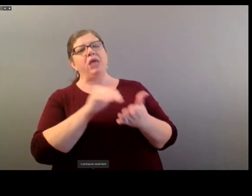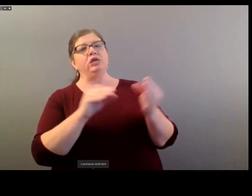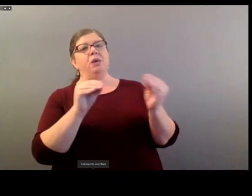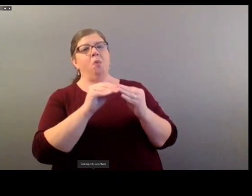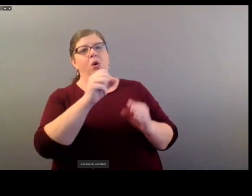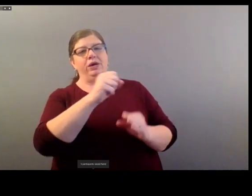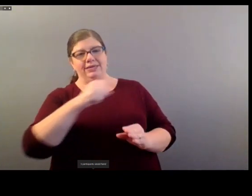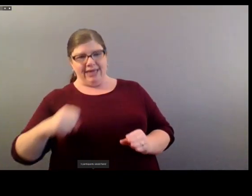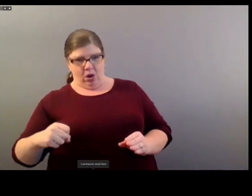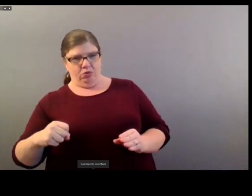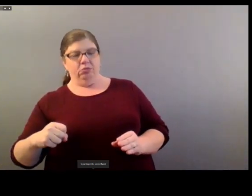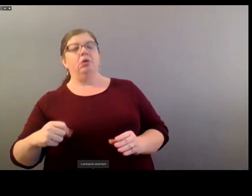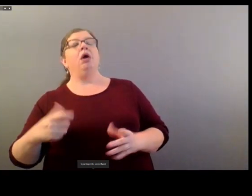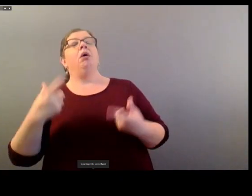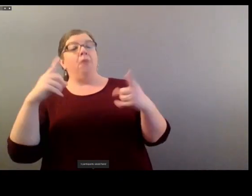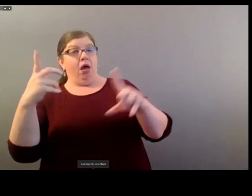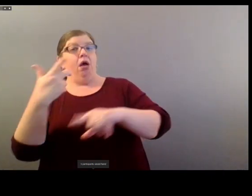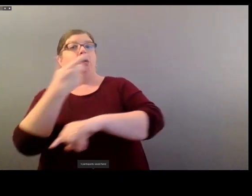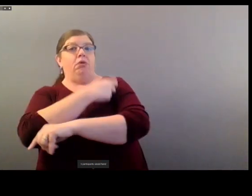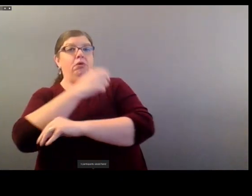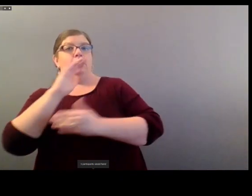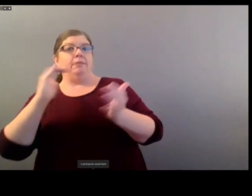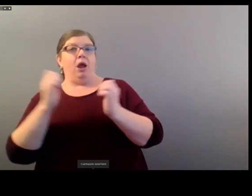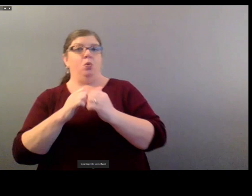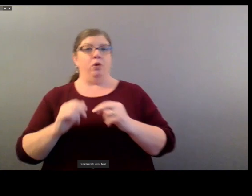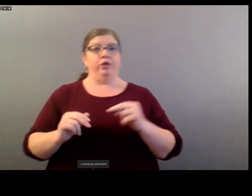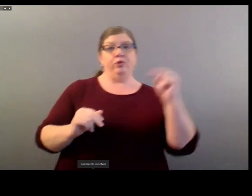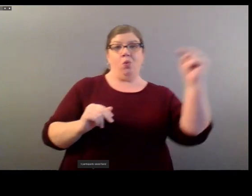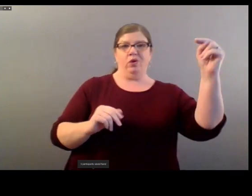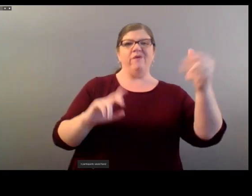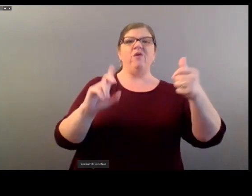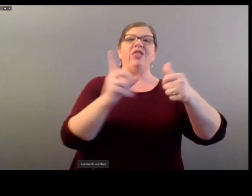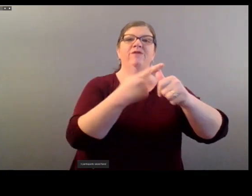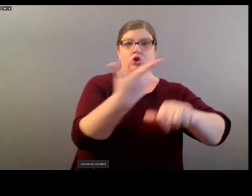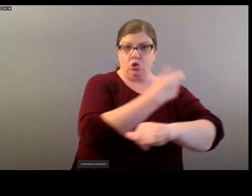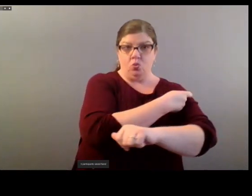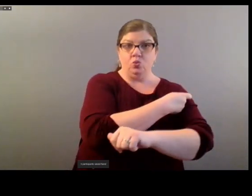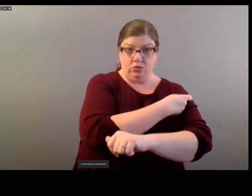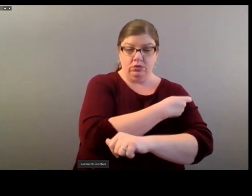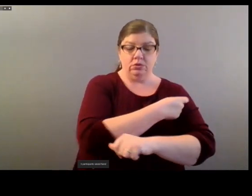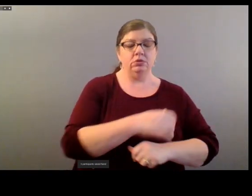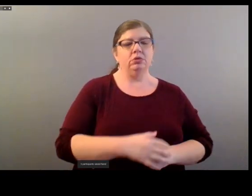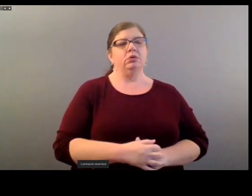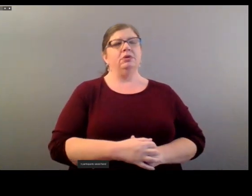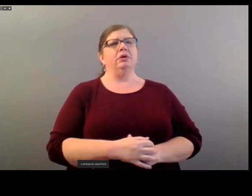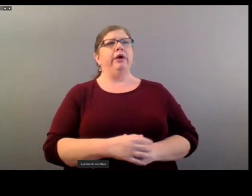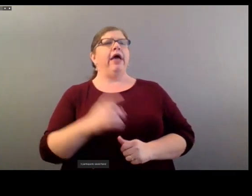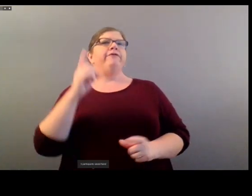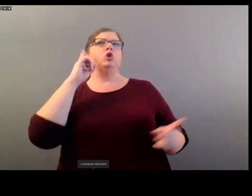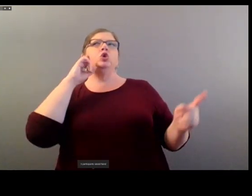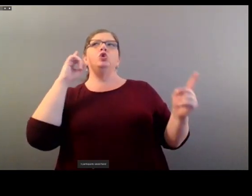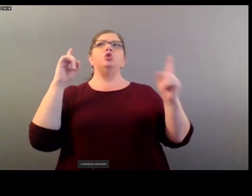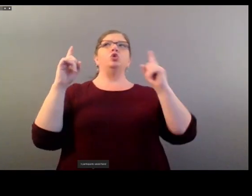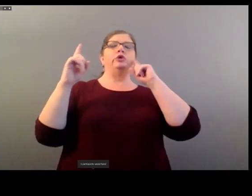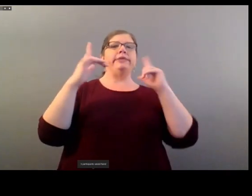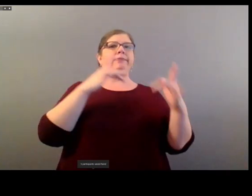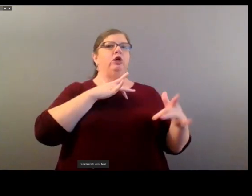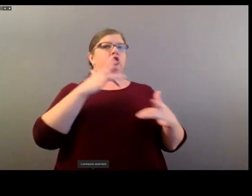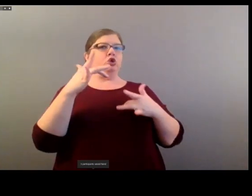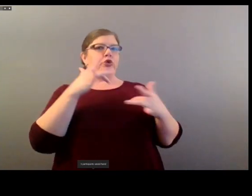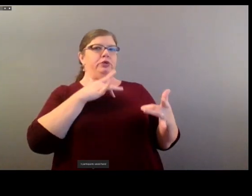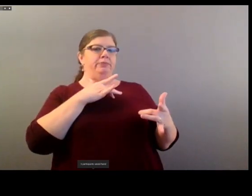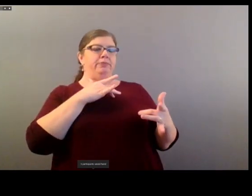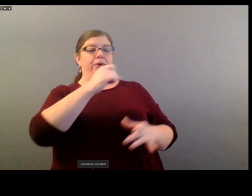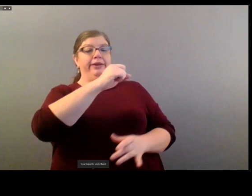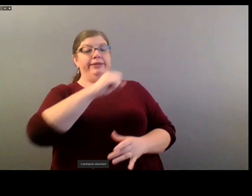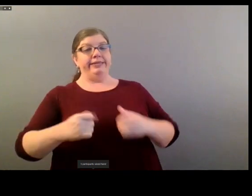County residents have been able to get at least a first dose of the vaccine. And I've heard some concerns about South County